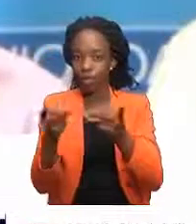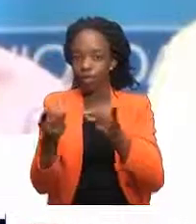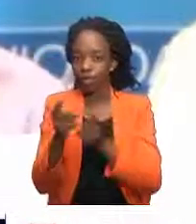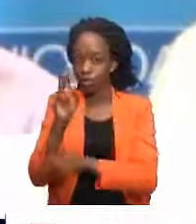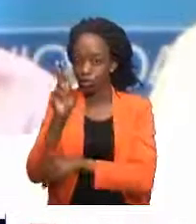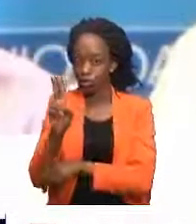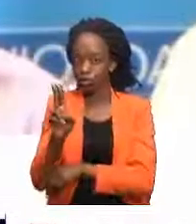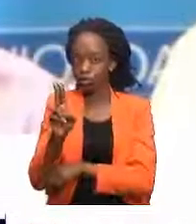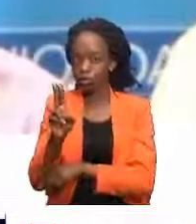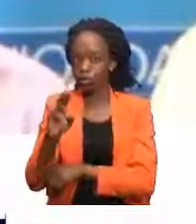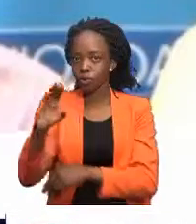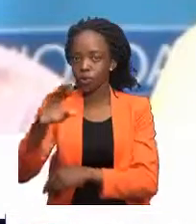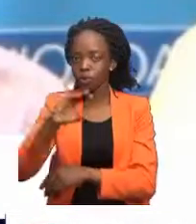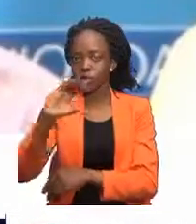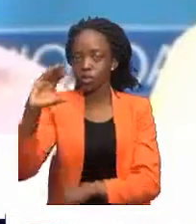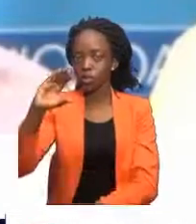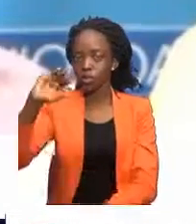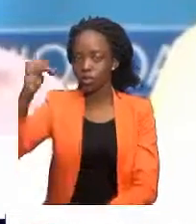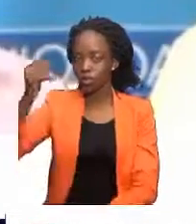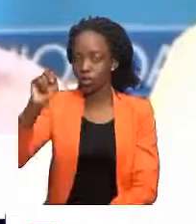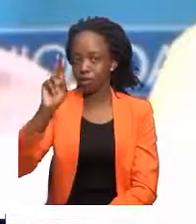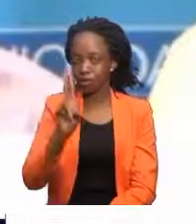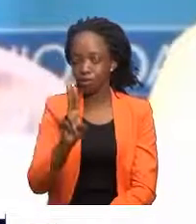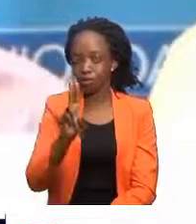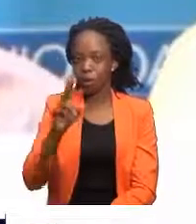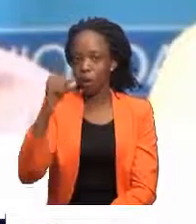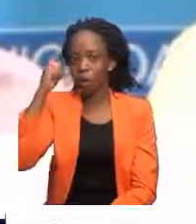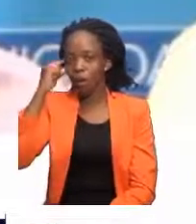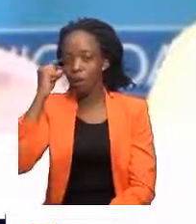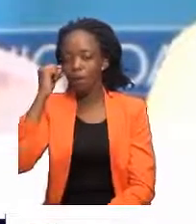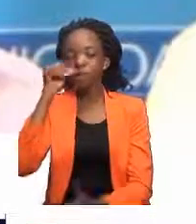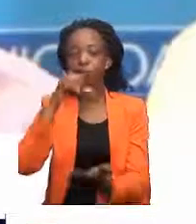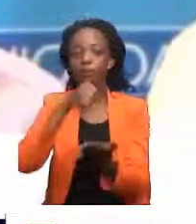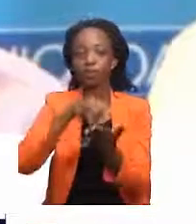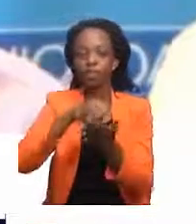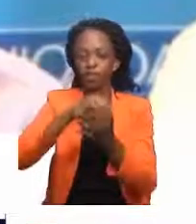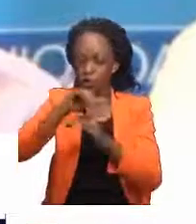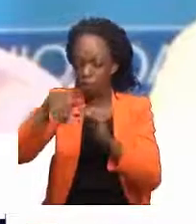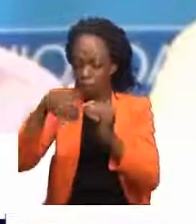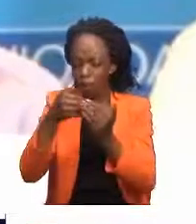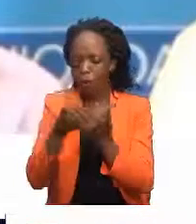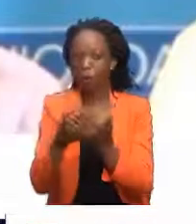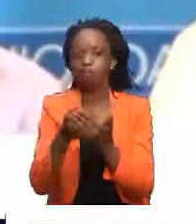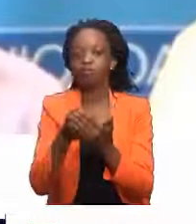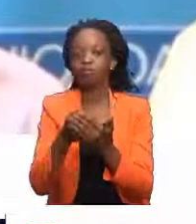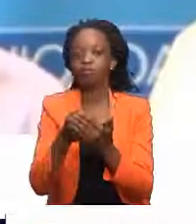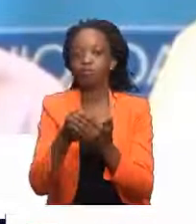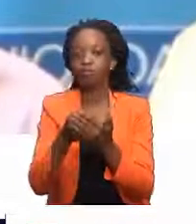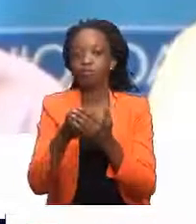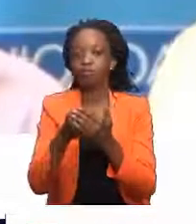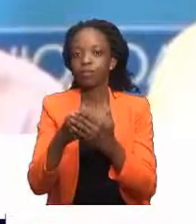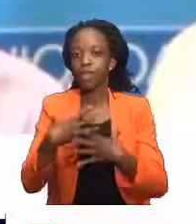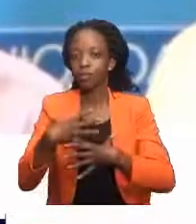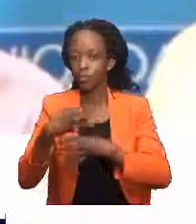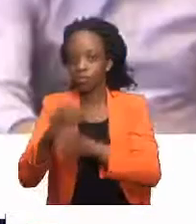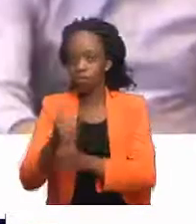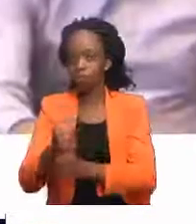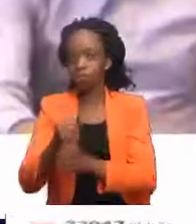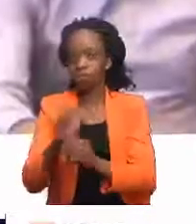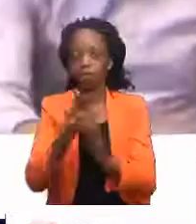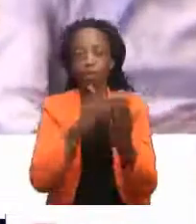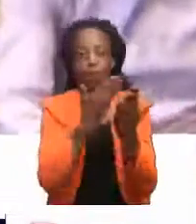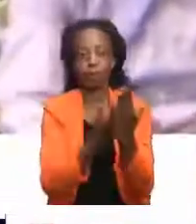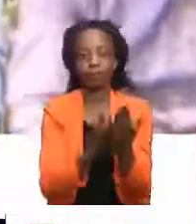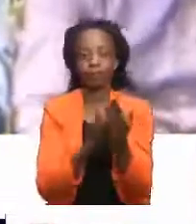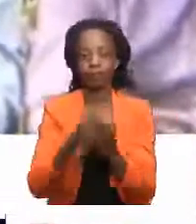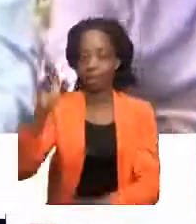bracket CT2, Port of Mombasa, including all annexures and associated documents.